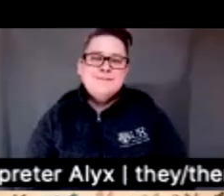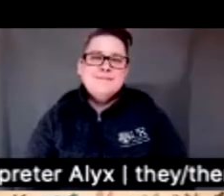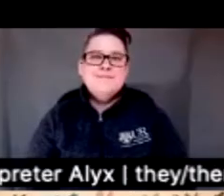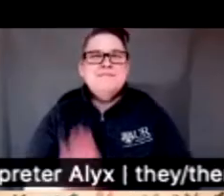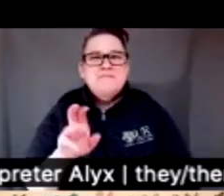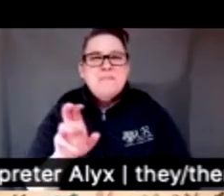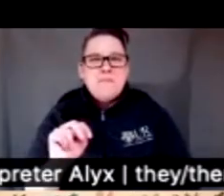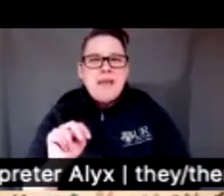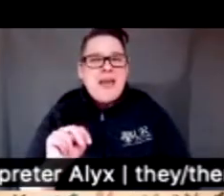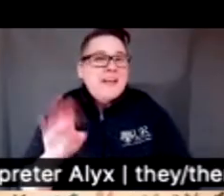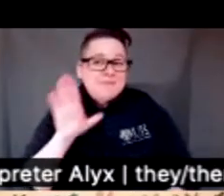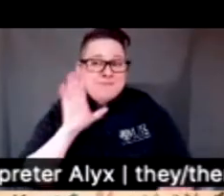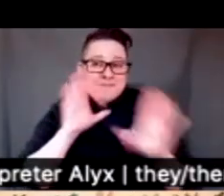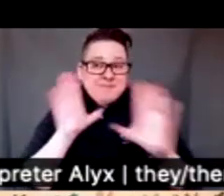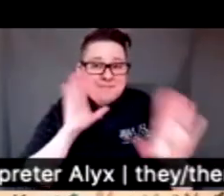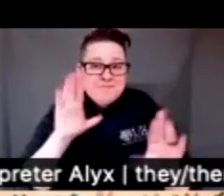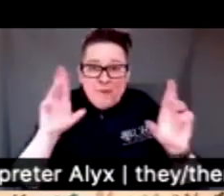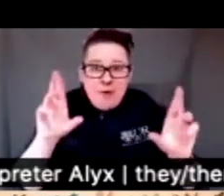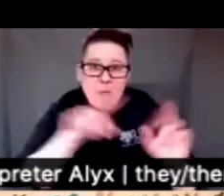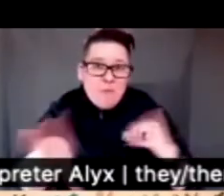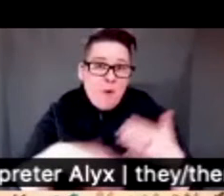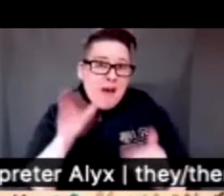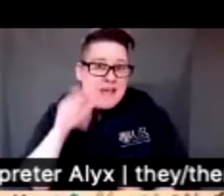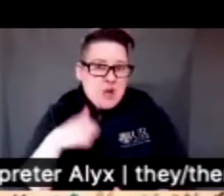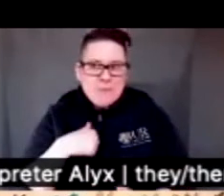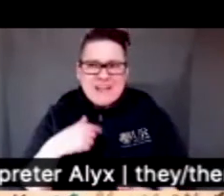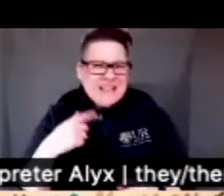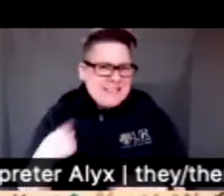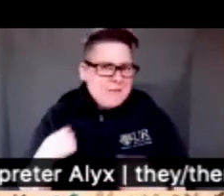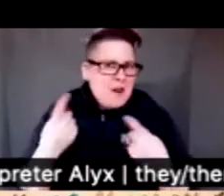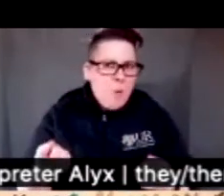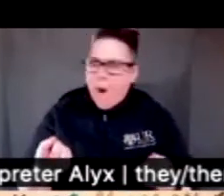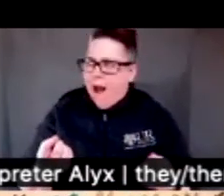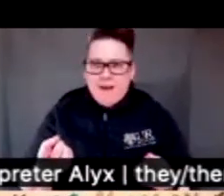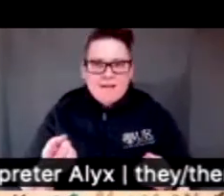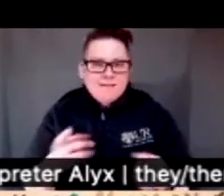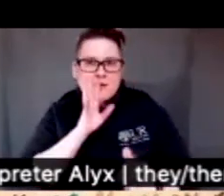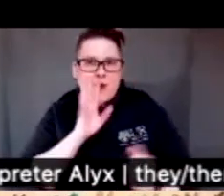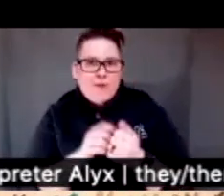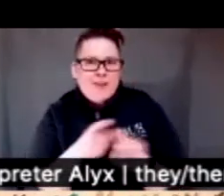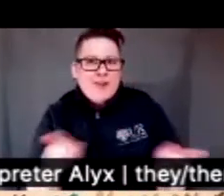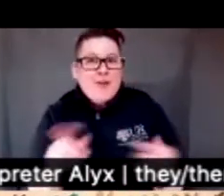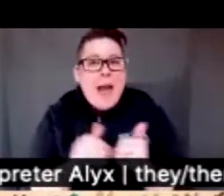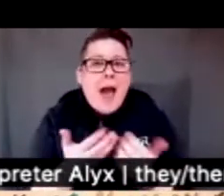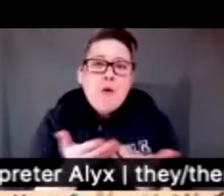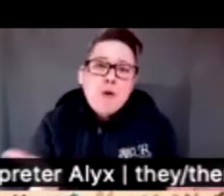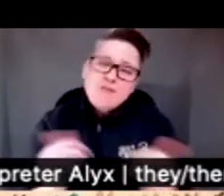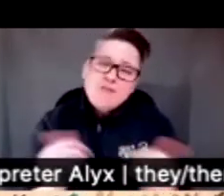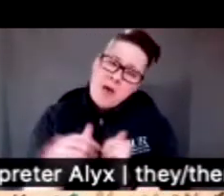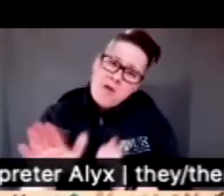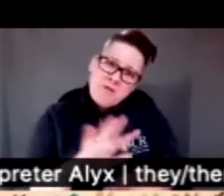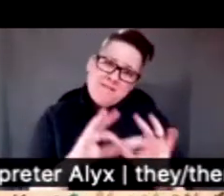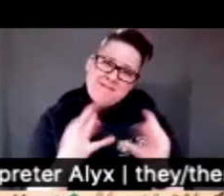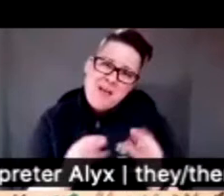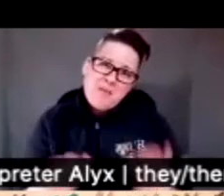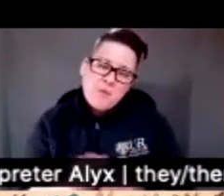Great. I hope everybody can hear me. It's been a while since I spoke to everybody. How are you and how is your family